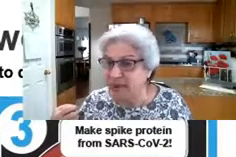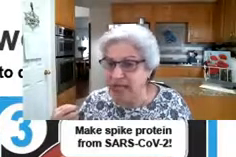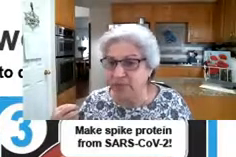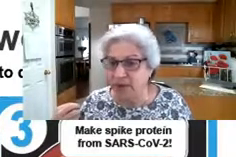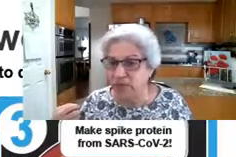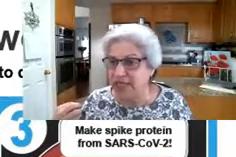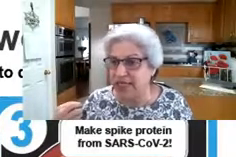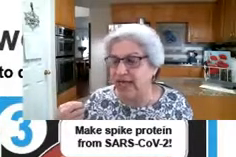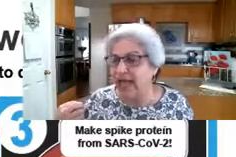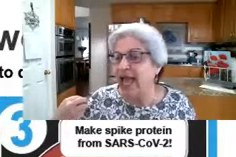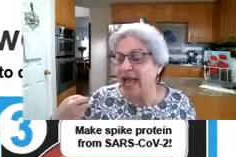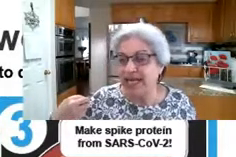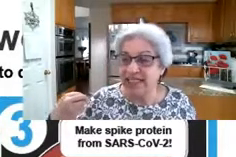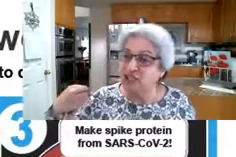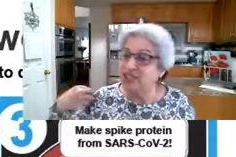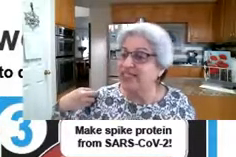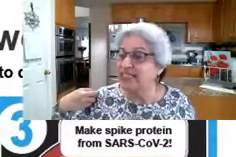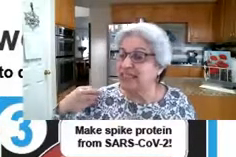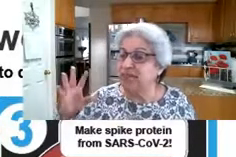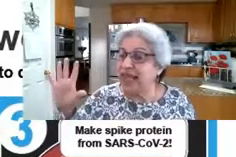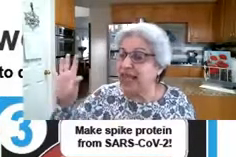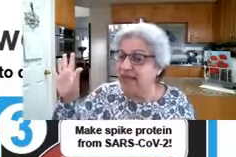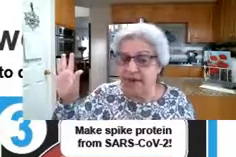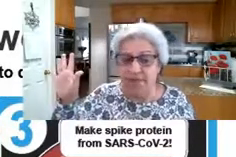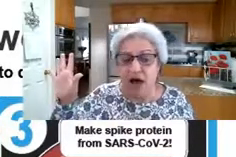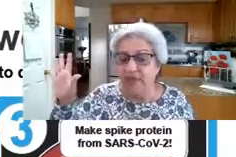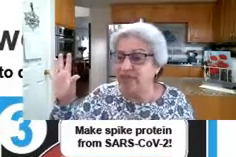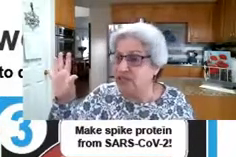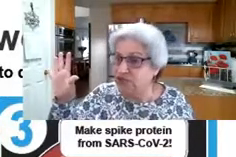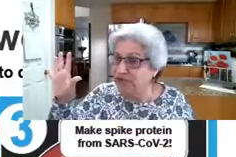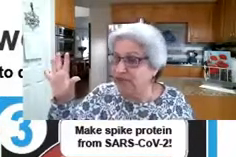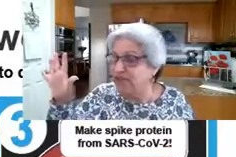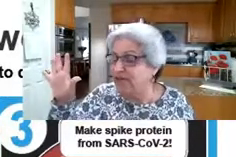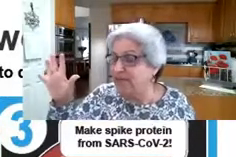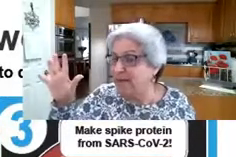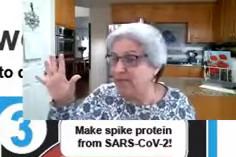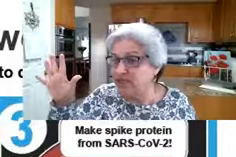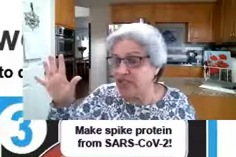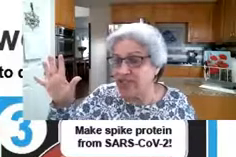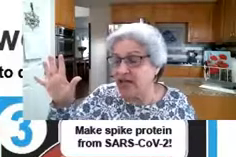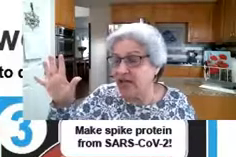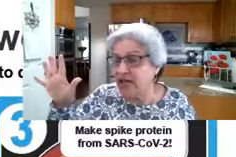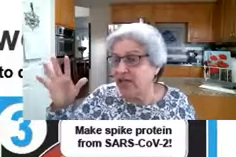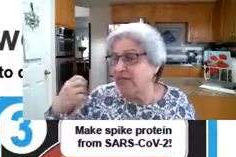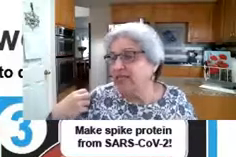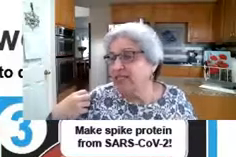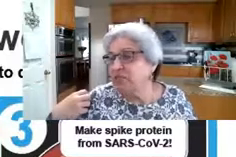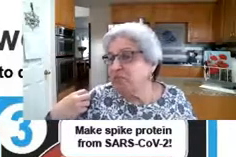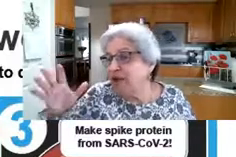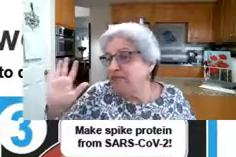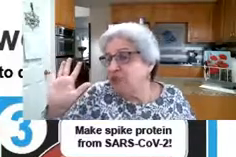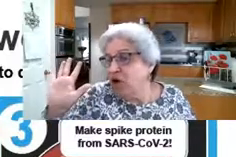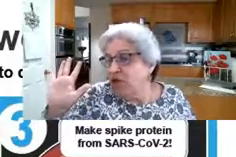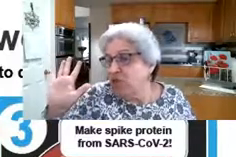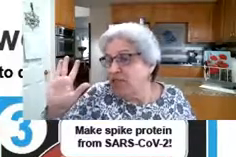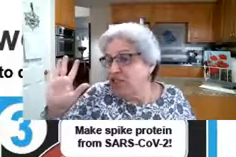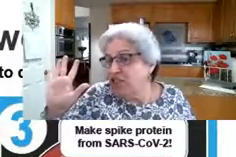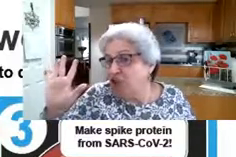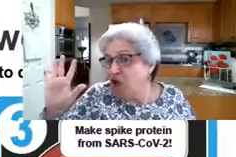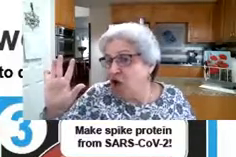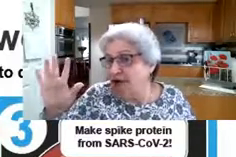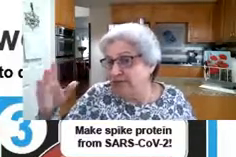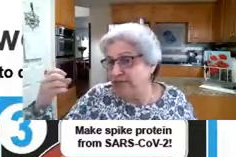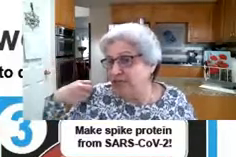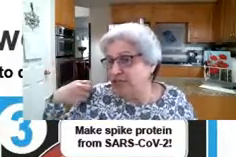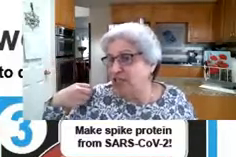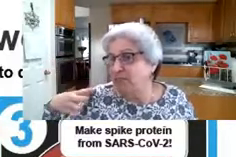that spike protein. And it's going to display them on the surface of that muscle cell because it's proud of its work. It wants to